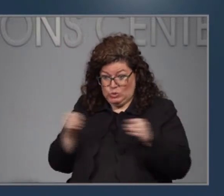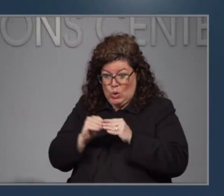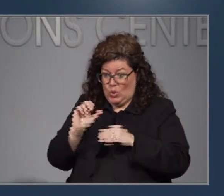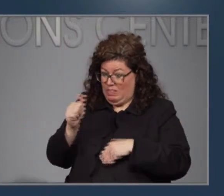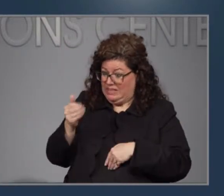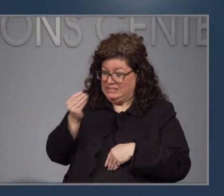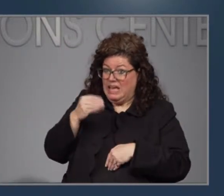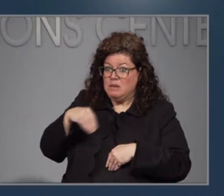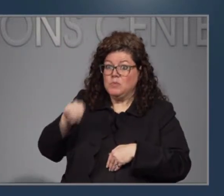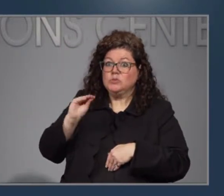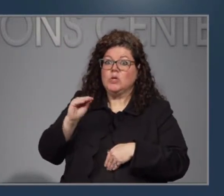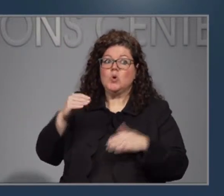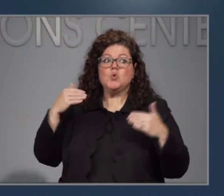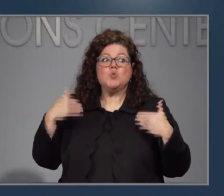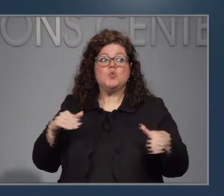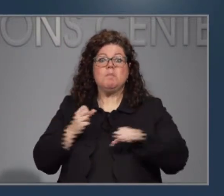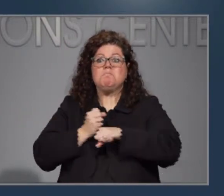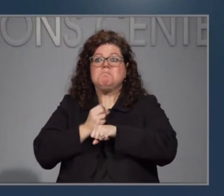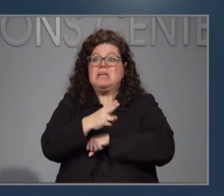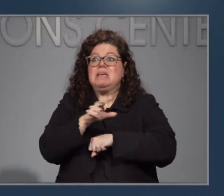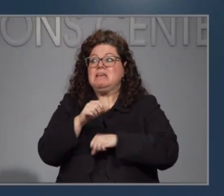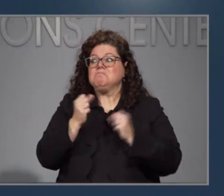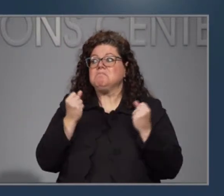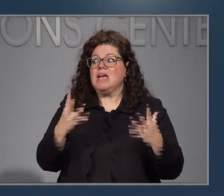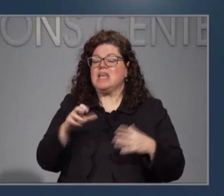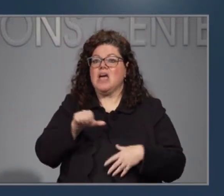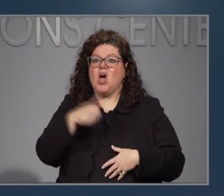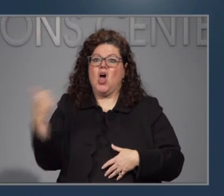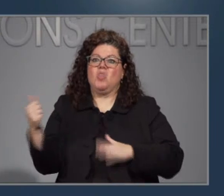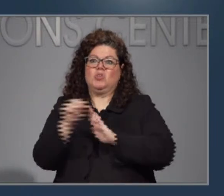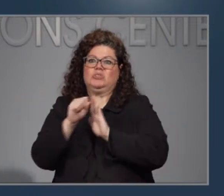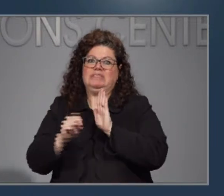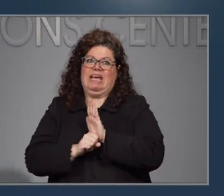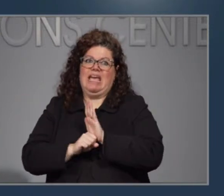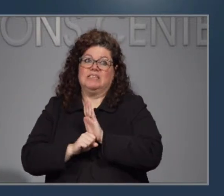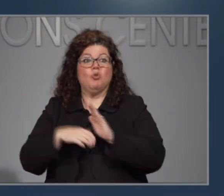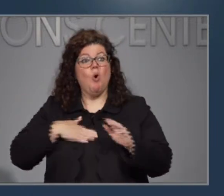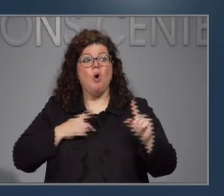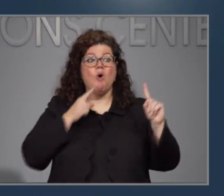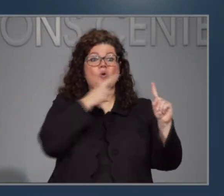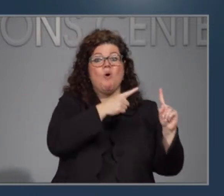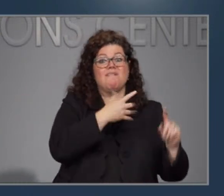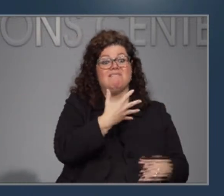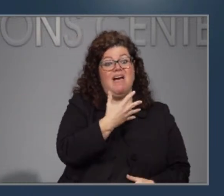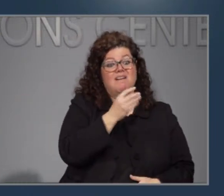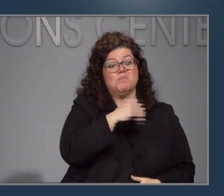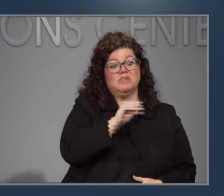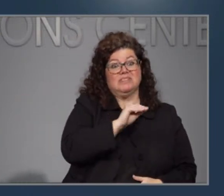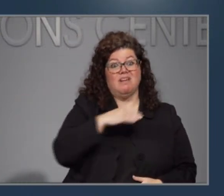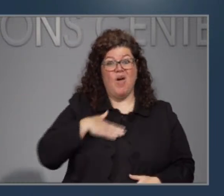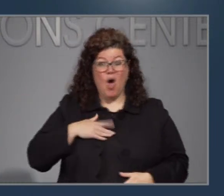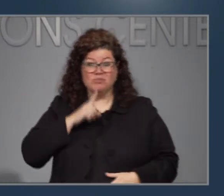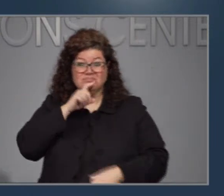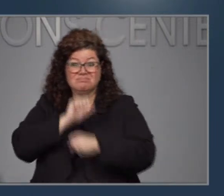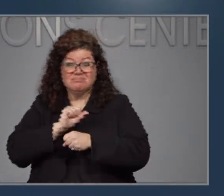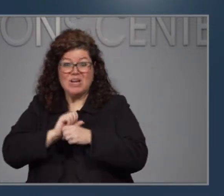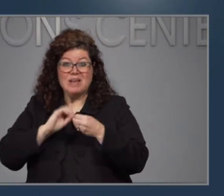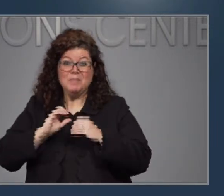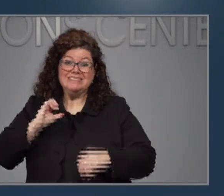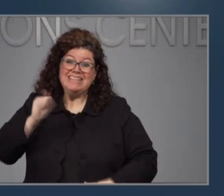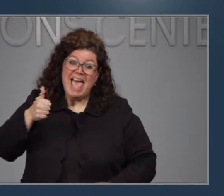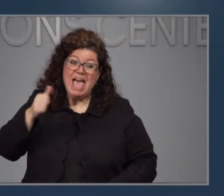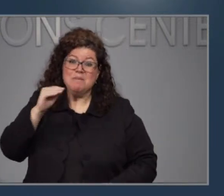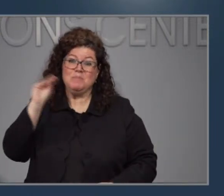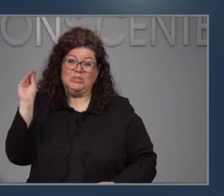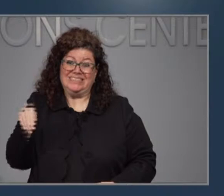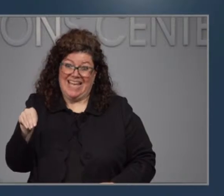in the nation. We'd like that number to be closer to 5%. Our next metric here is about